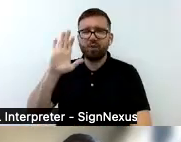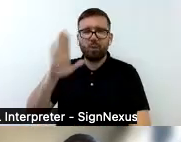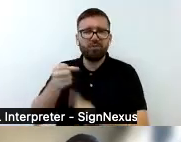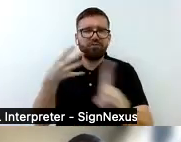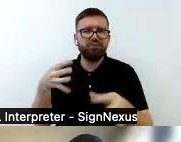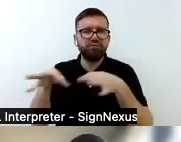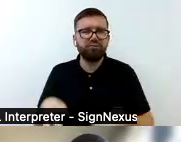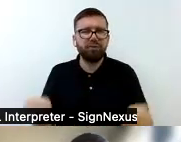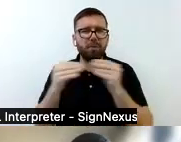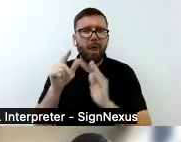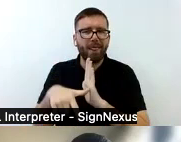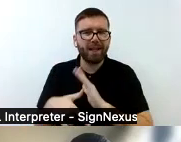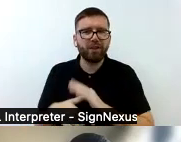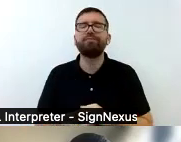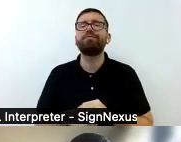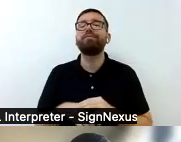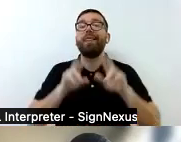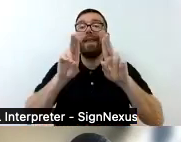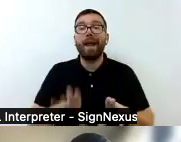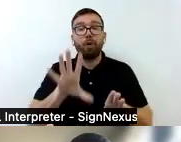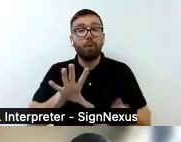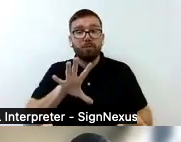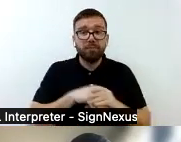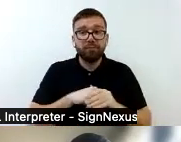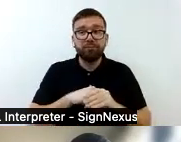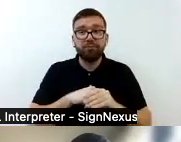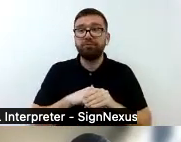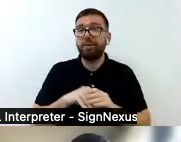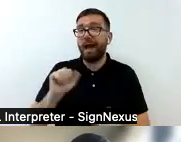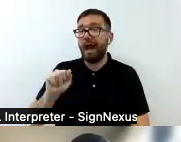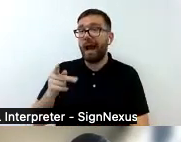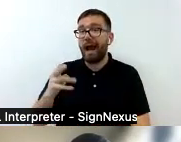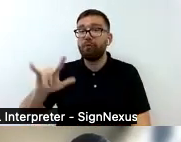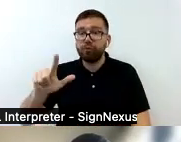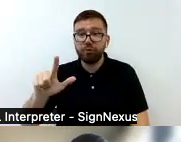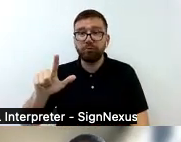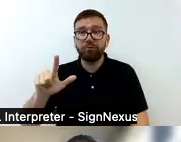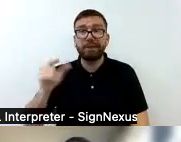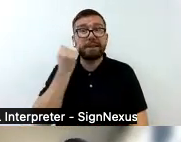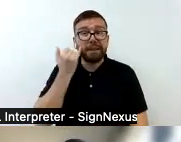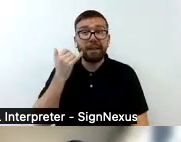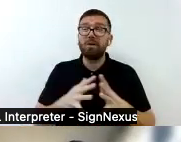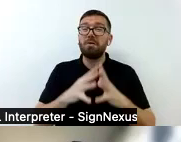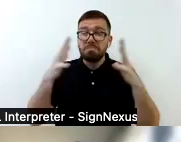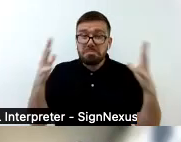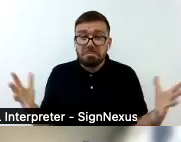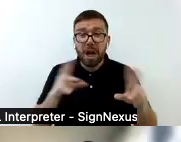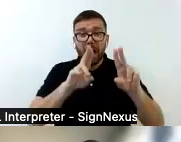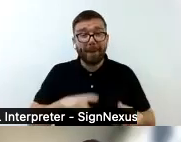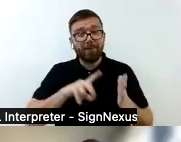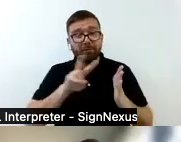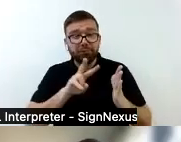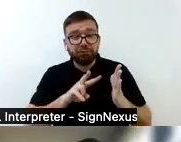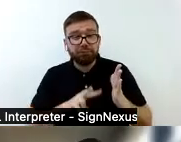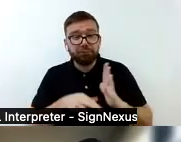Applications will be vetted internally in April, and depending on the volume, this will extend to May. Eligible and complete applications